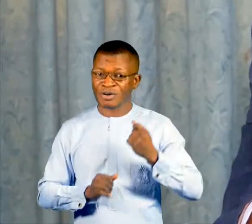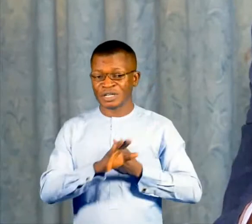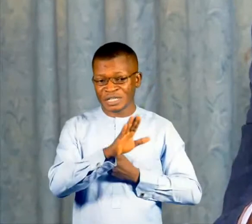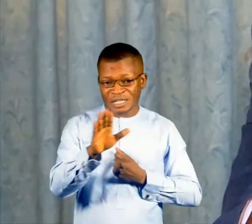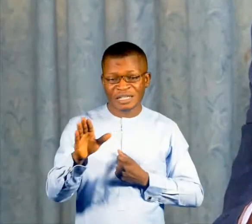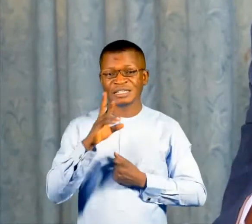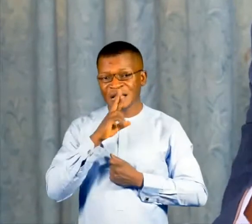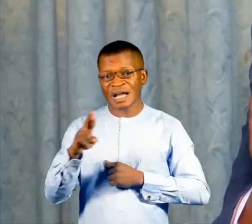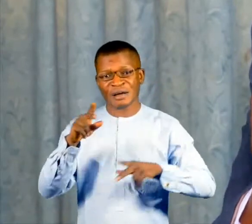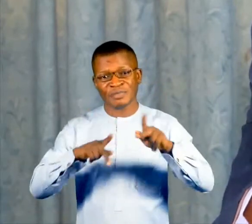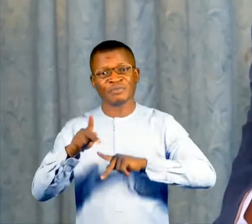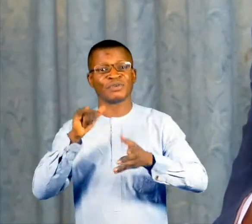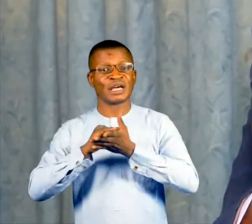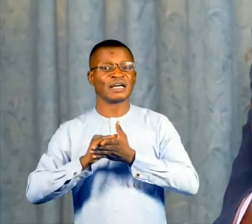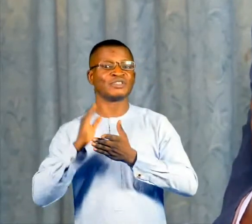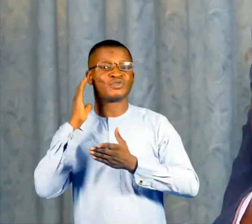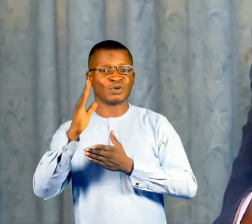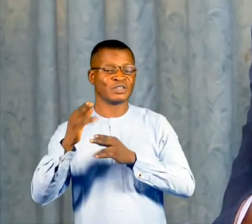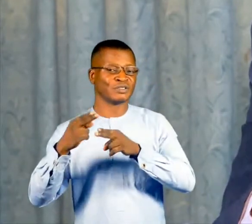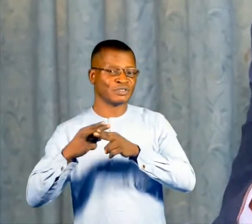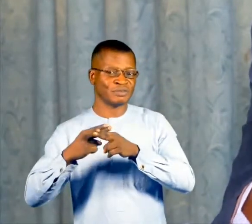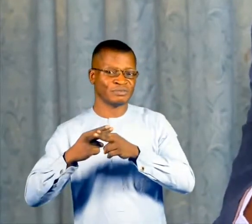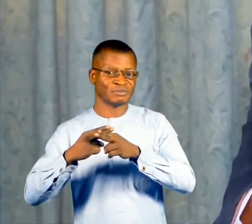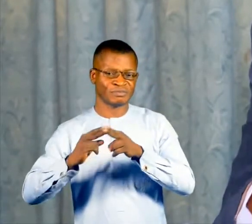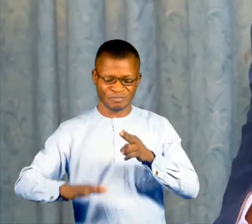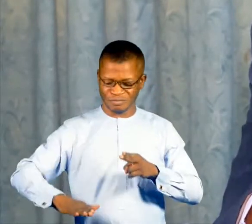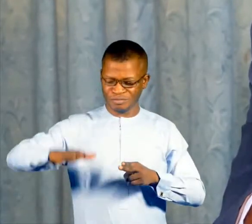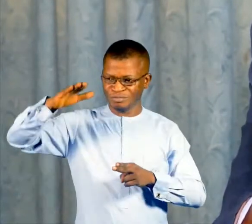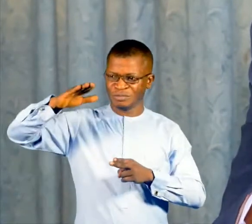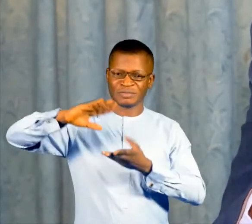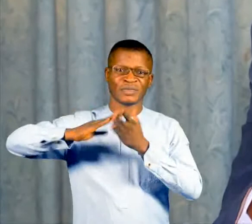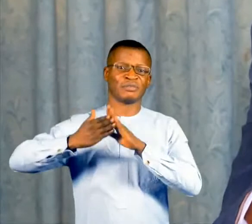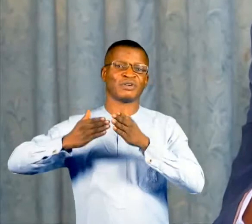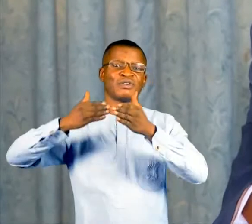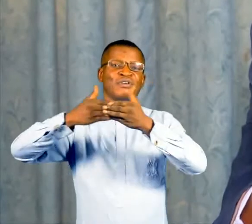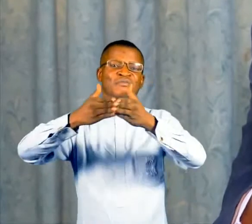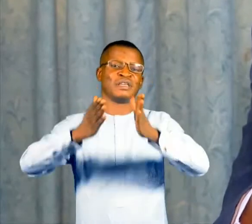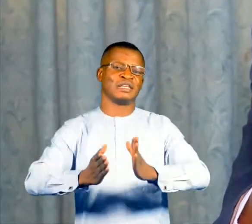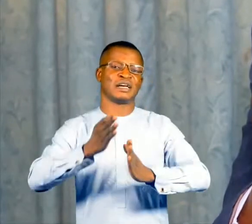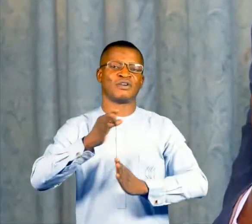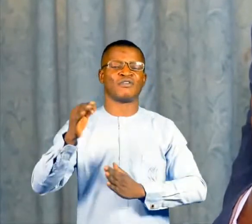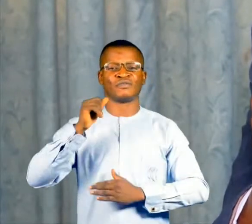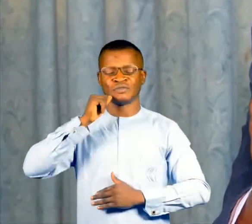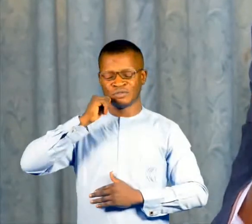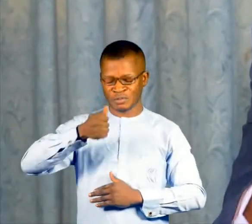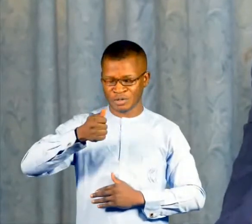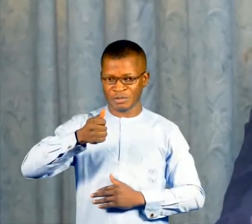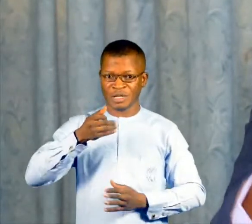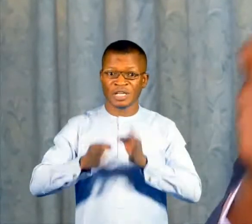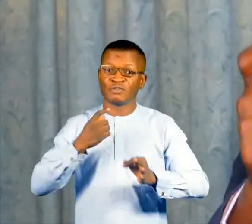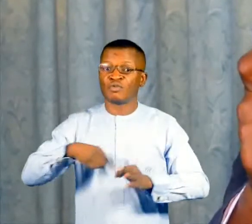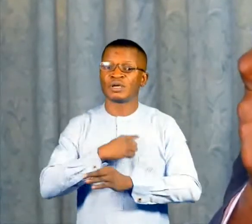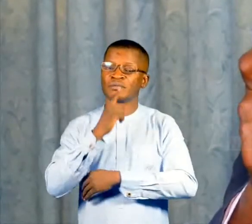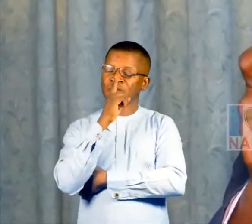Because these are the people that we chorus as leaders of tomorrow. Where we